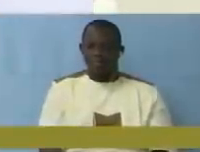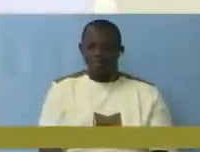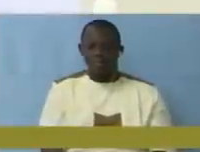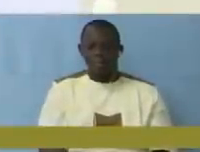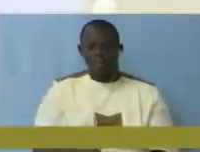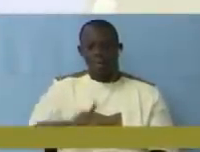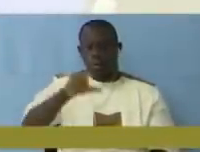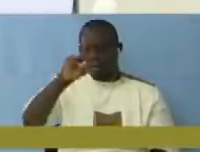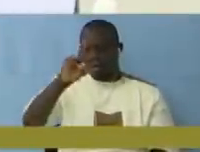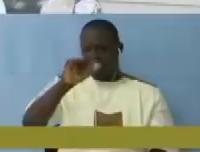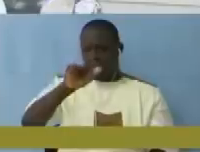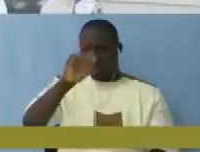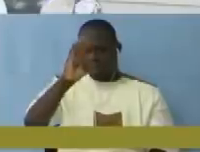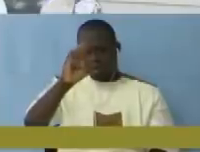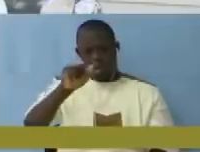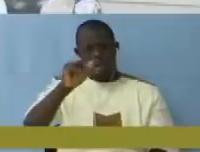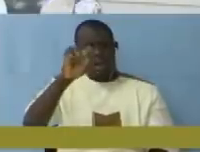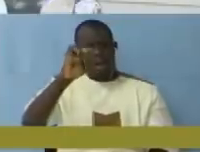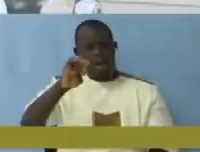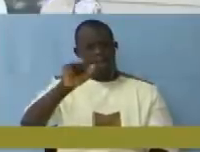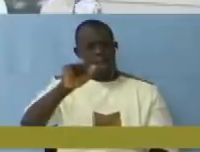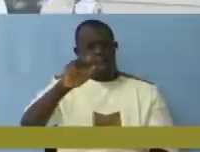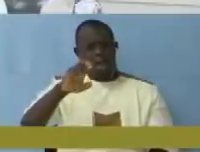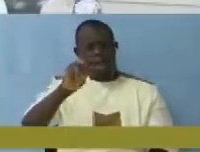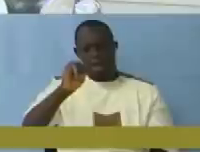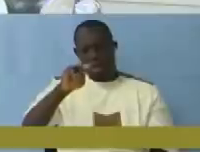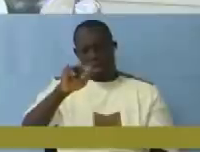Daba Marena, which unit? Daba Marena, CE.